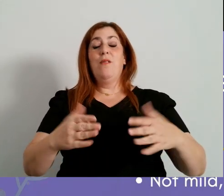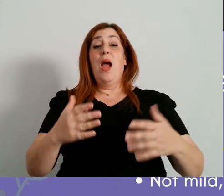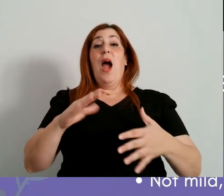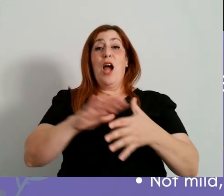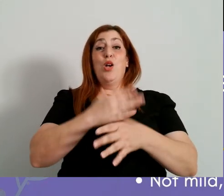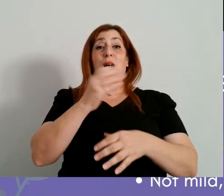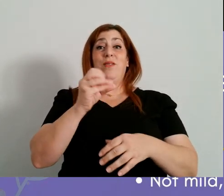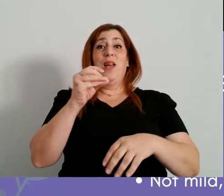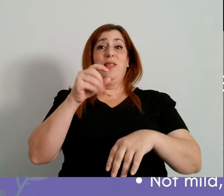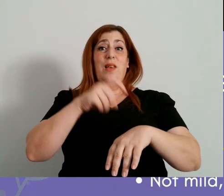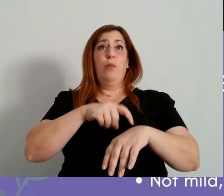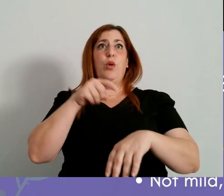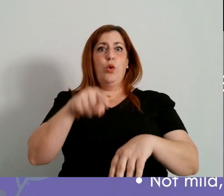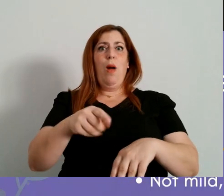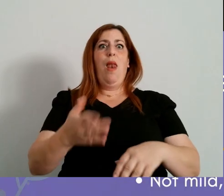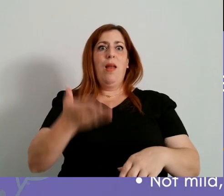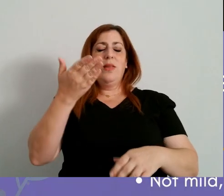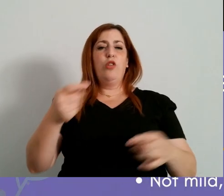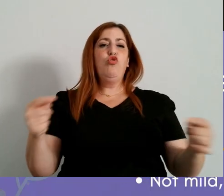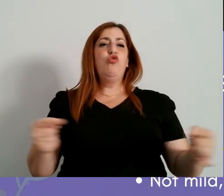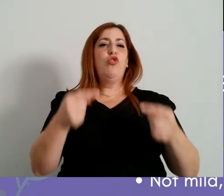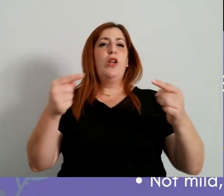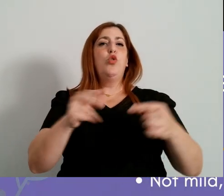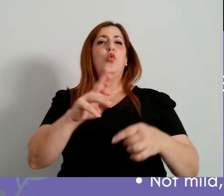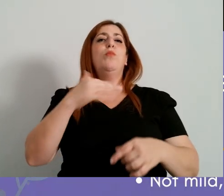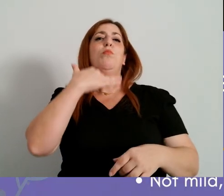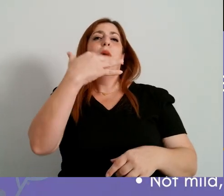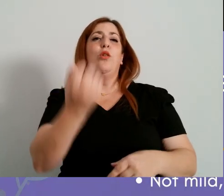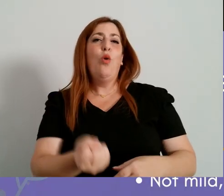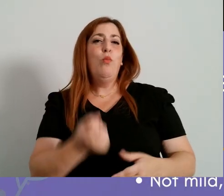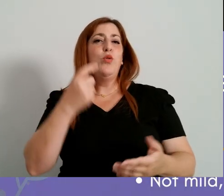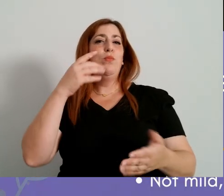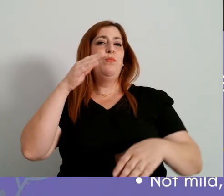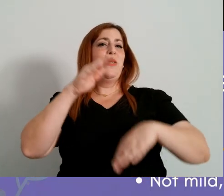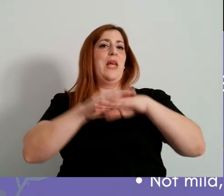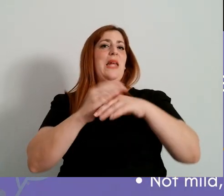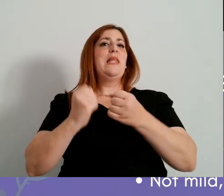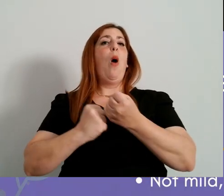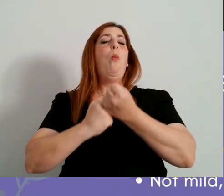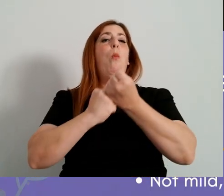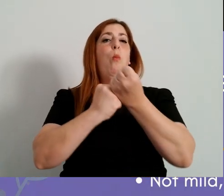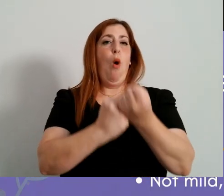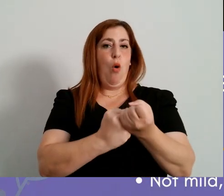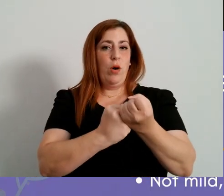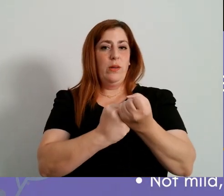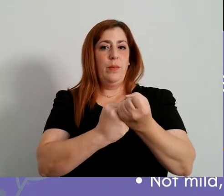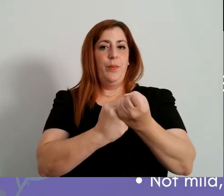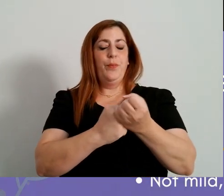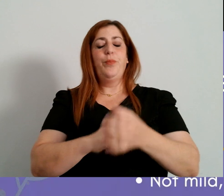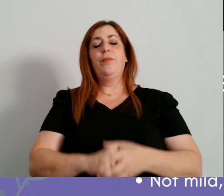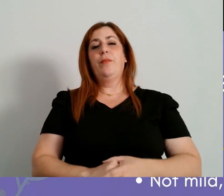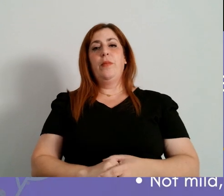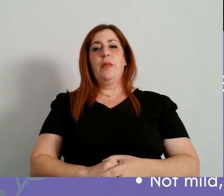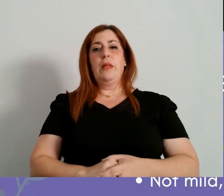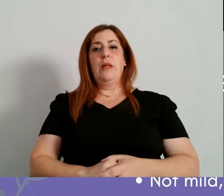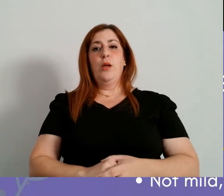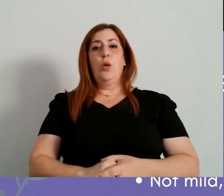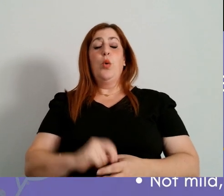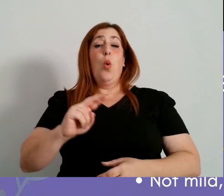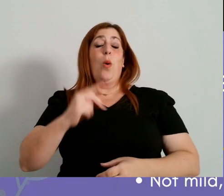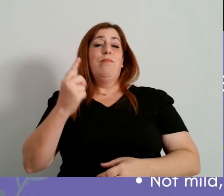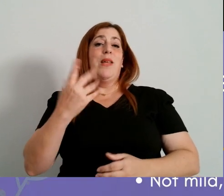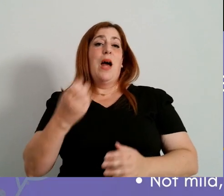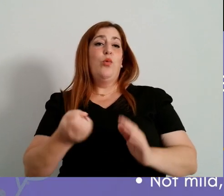typically they find it challenging to find support for their particular presentation of autism. And high support